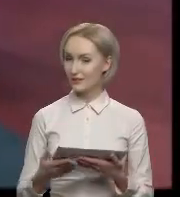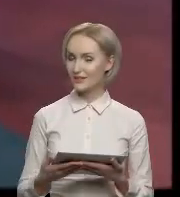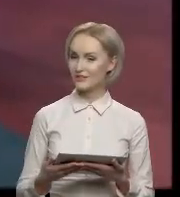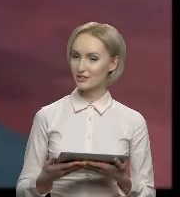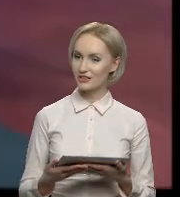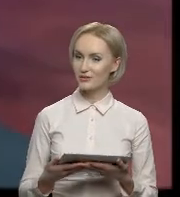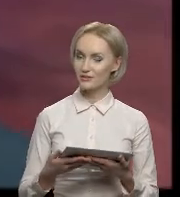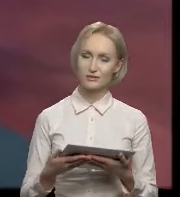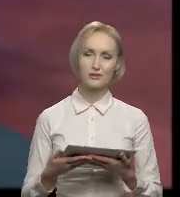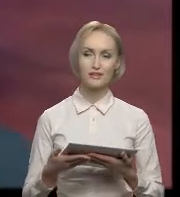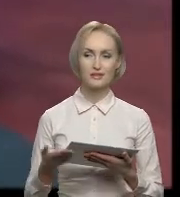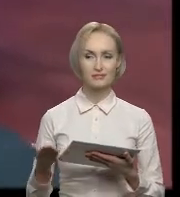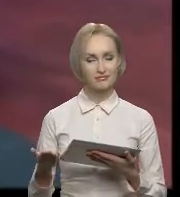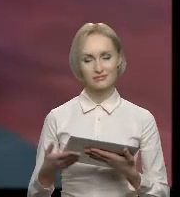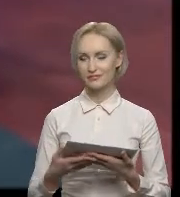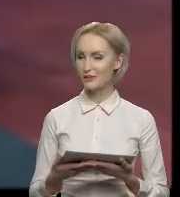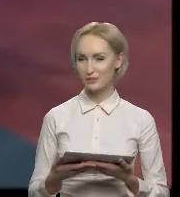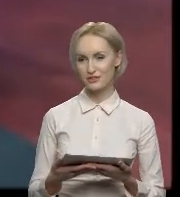Let's move on.